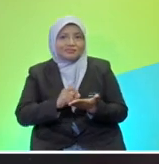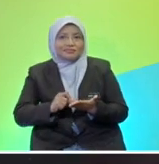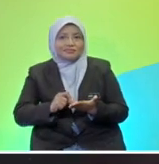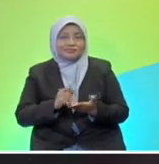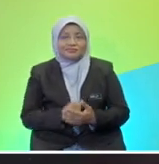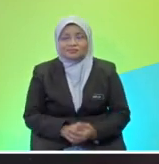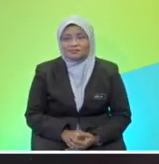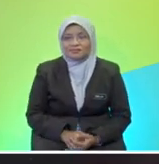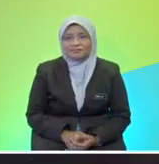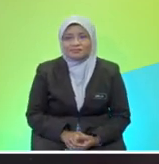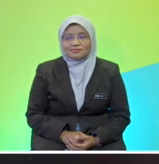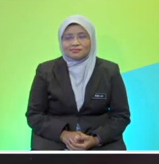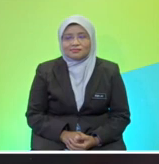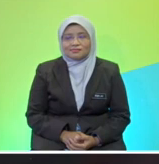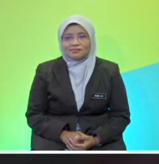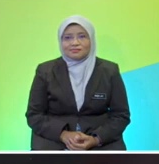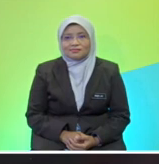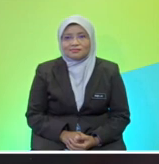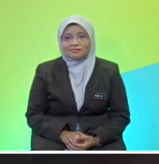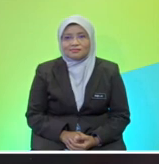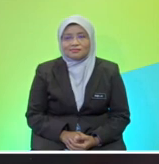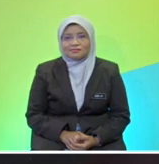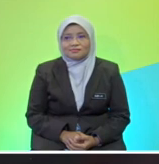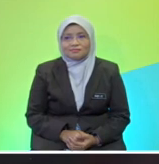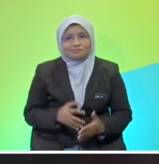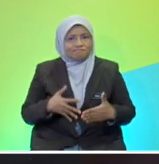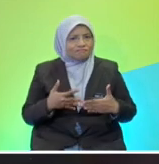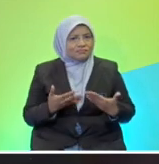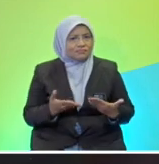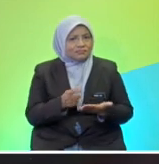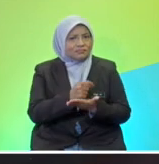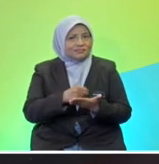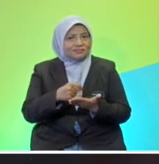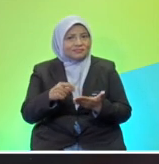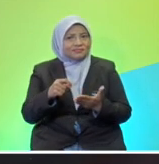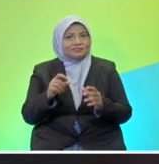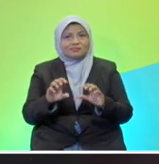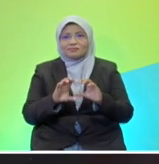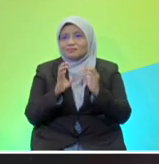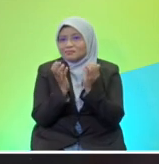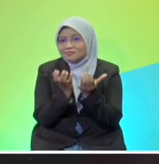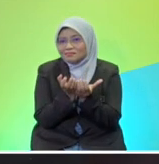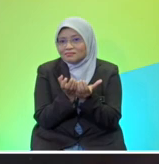We're going to spell this and write this together. How do we write ball? So it's B,